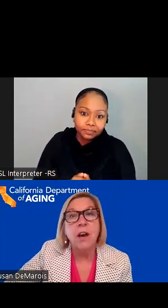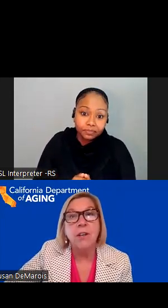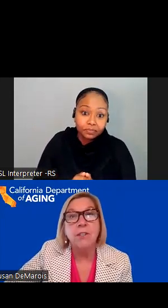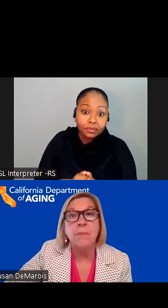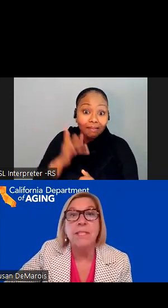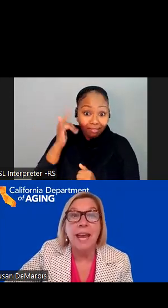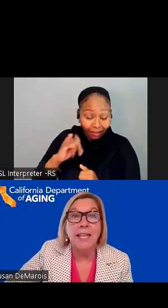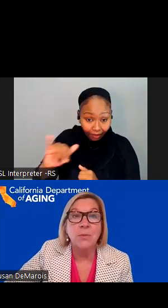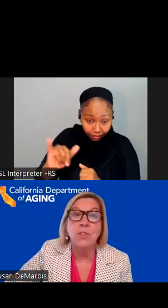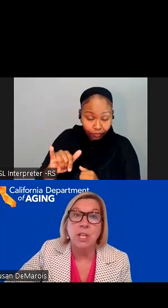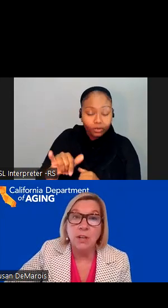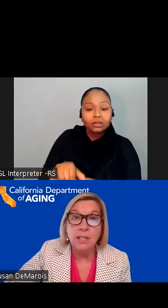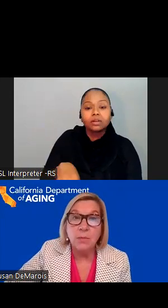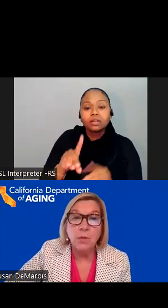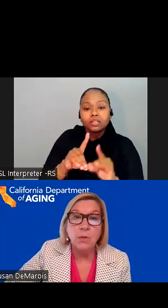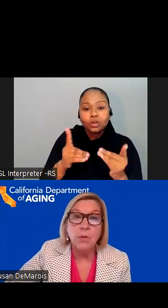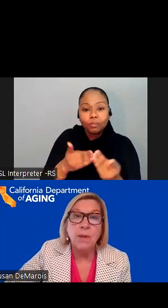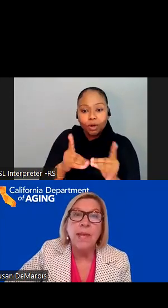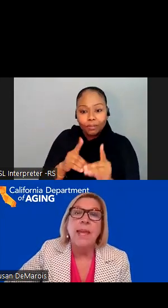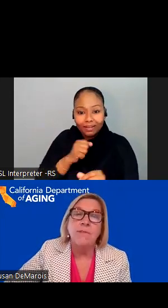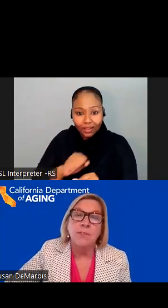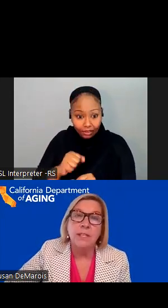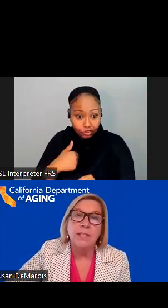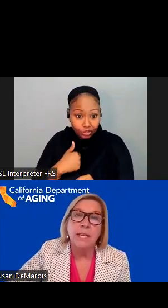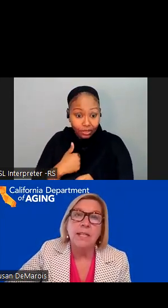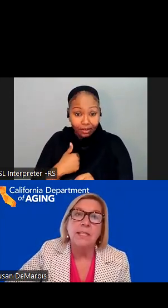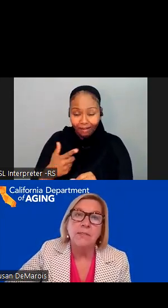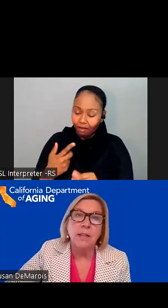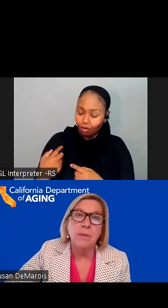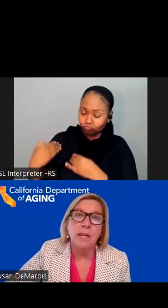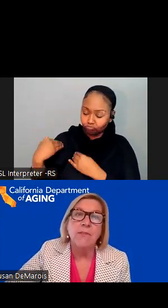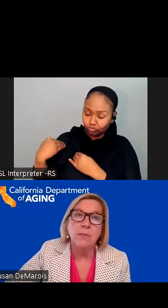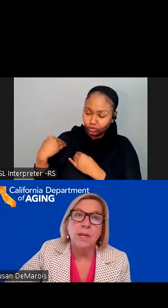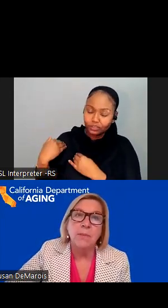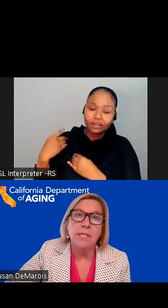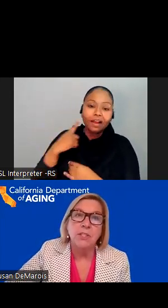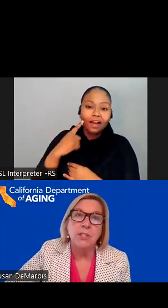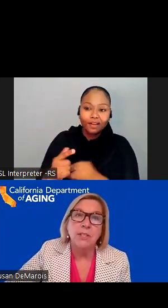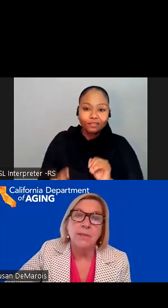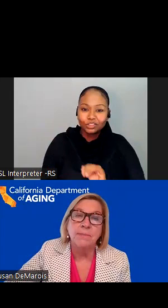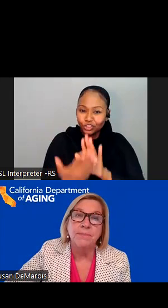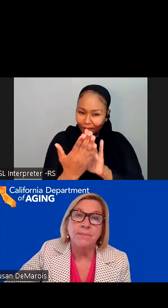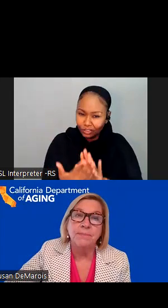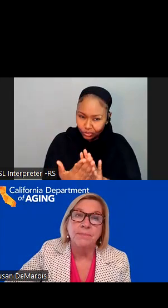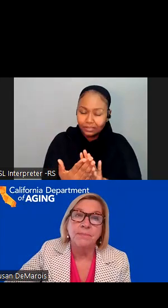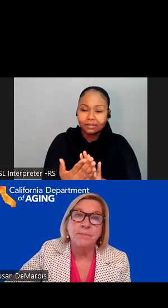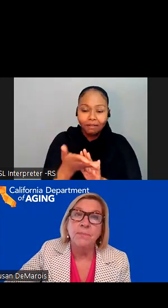is honored to be tasked with chairing this work group and facilitating the development of its recommendations.